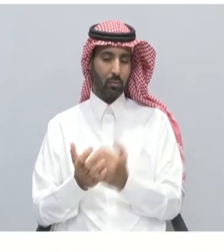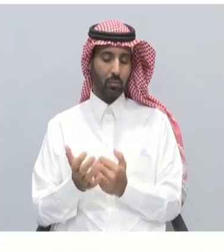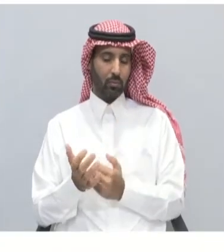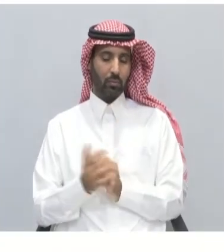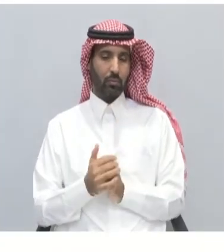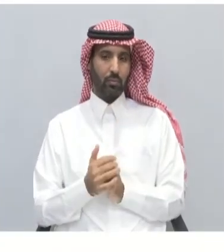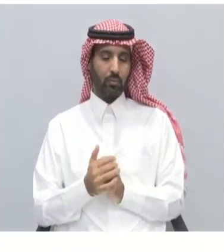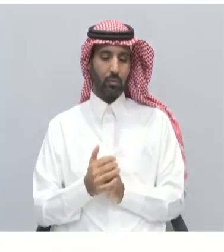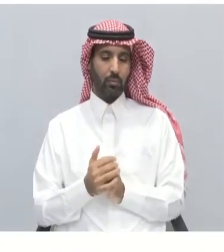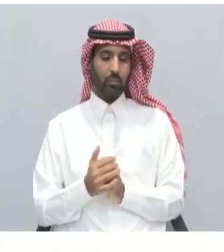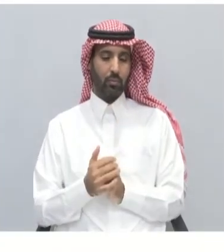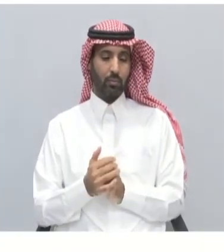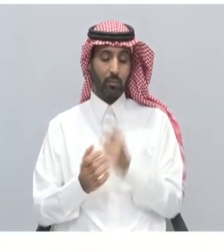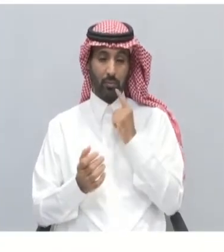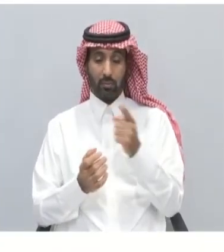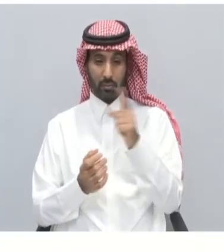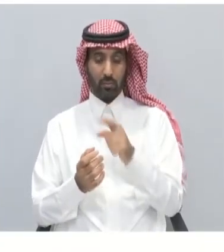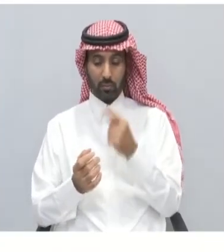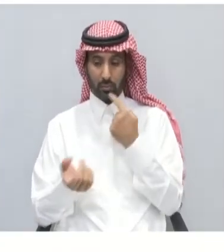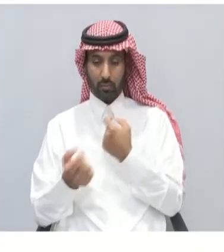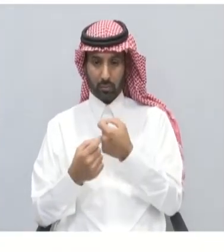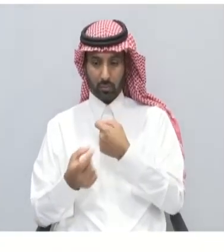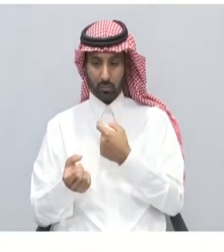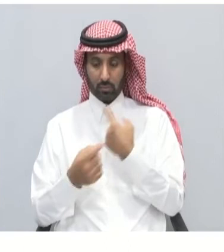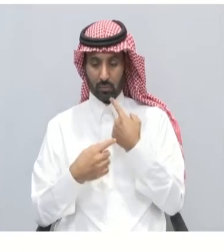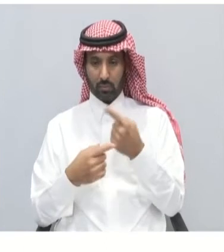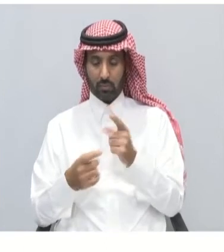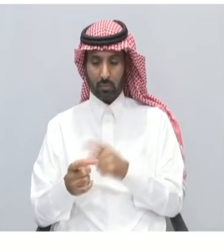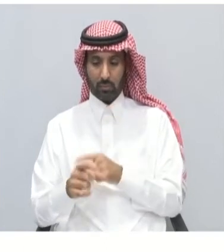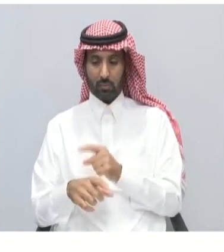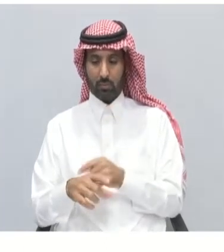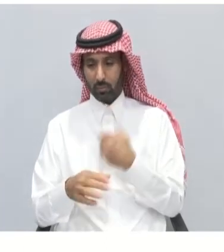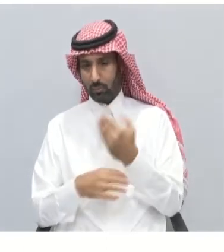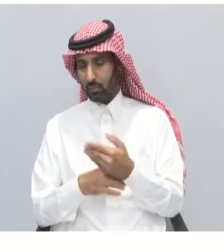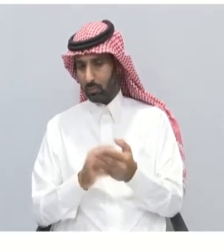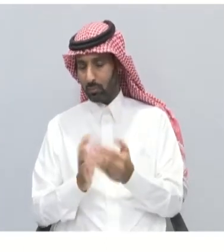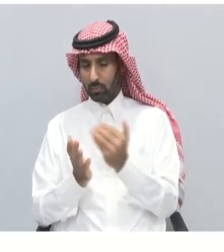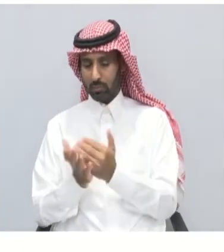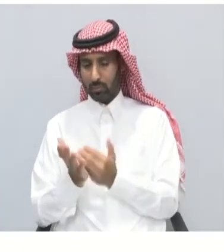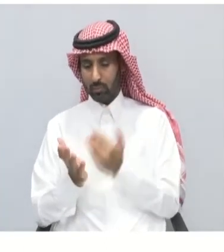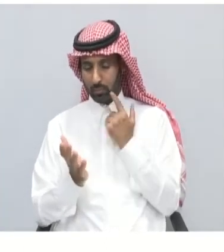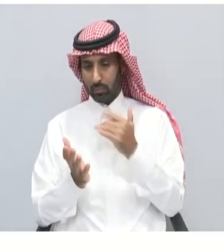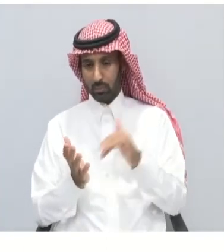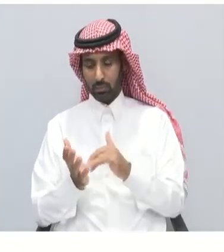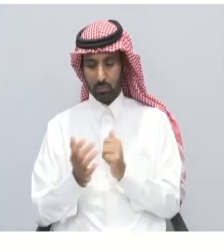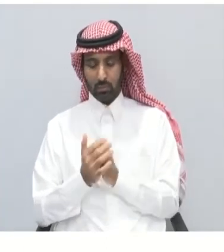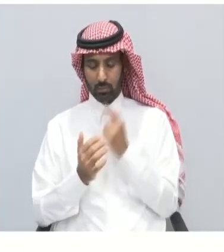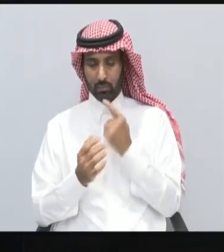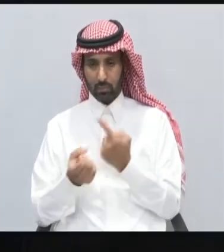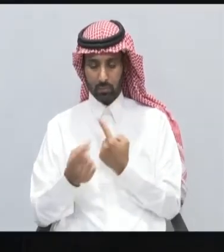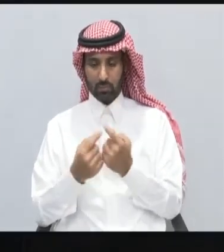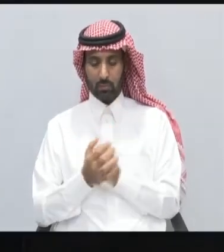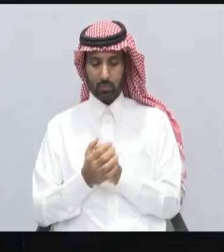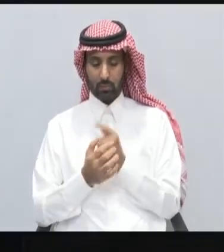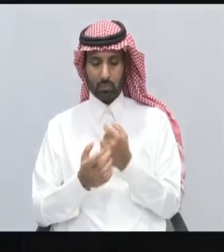okay? Use the question to interview the people. Then when you make the list, go to this person